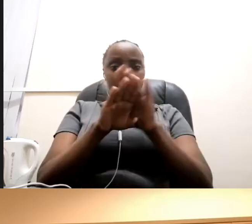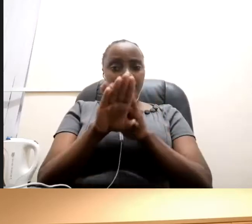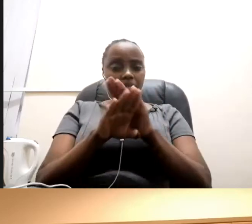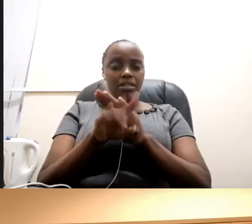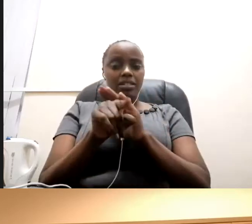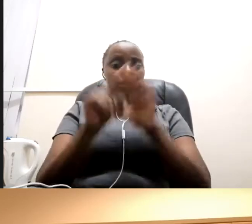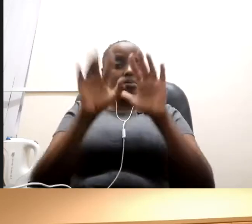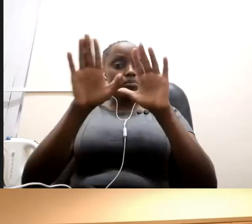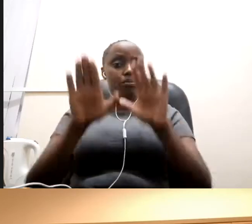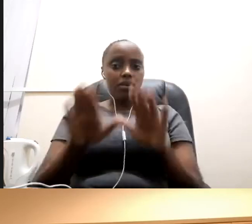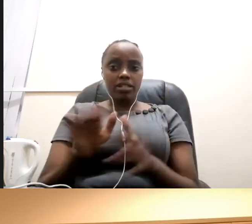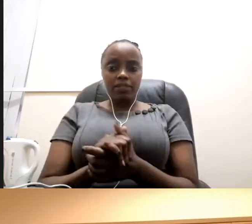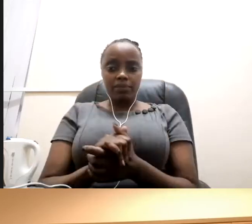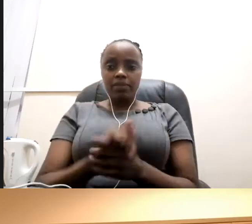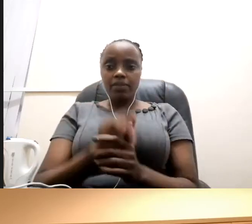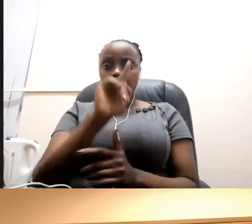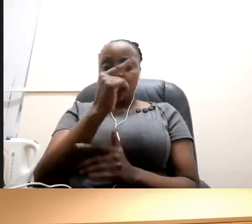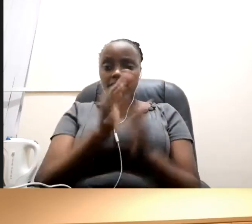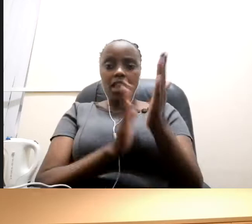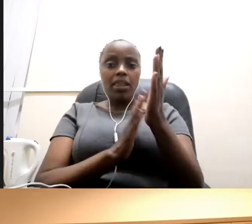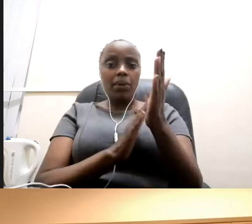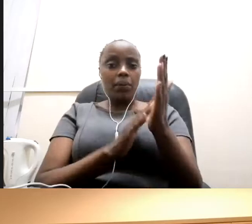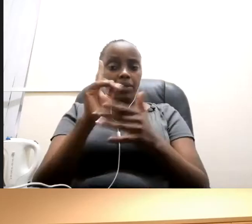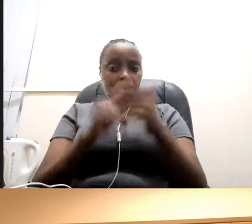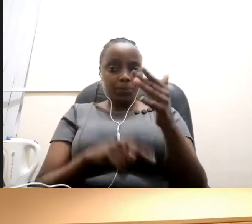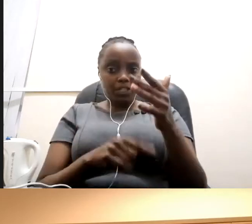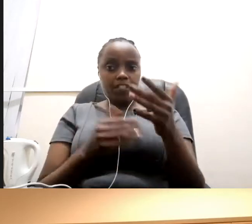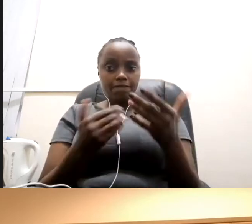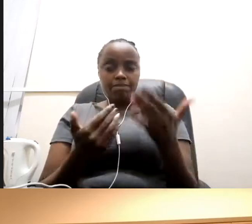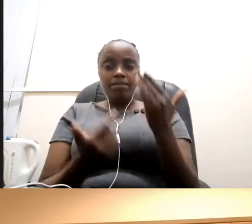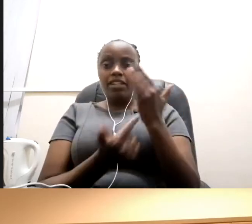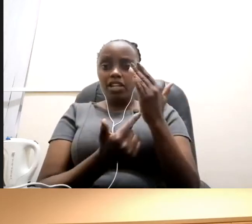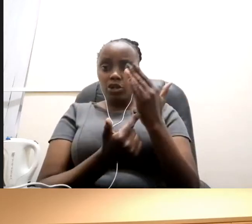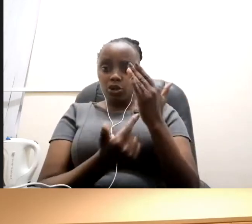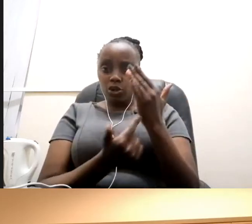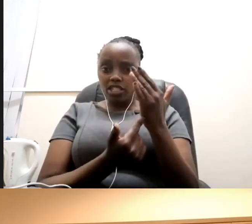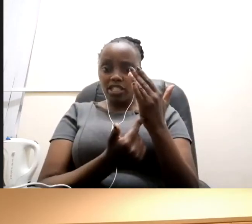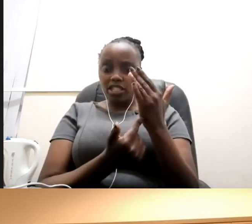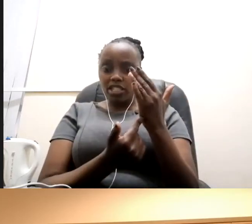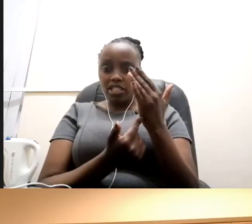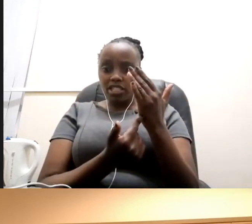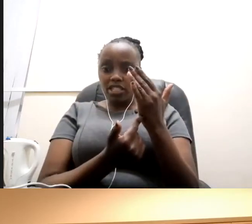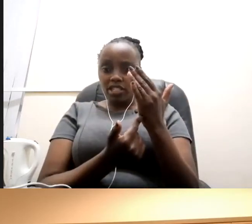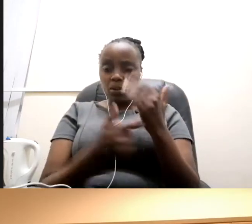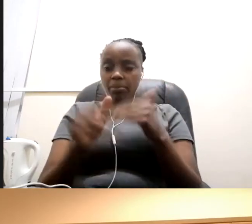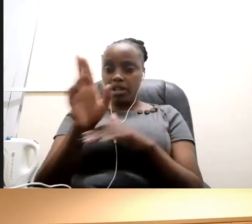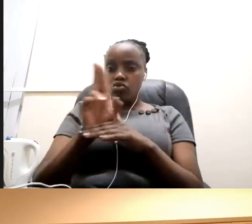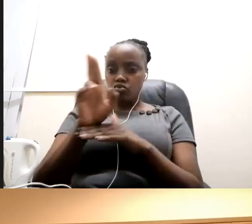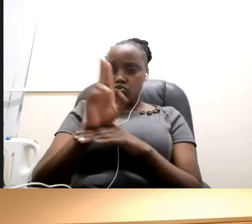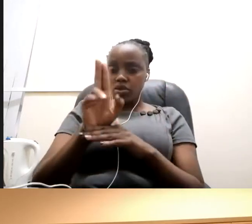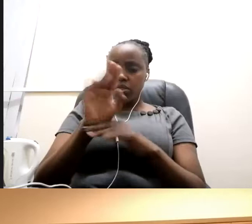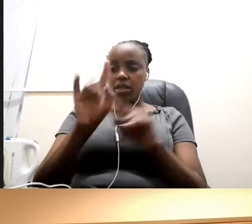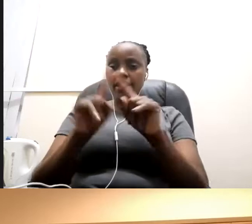And the first recommendation is technology, very useful in different